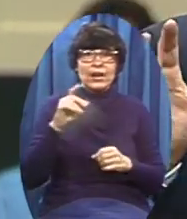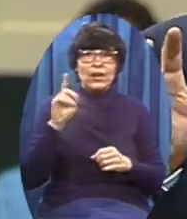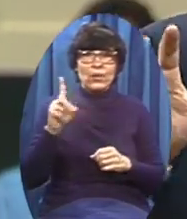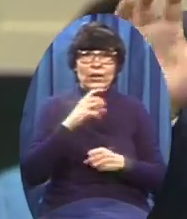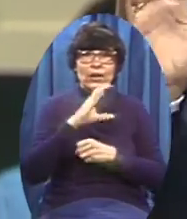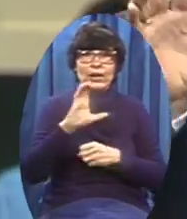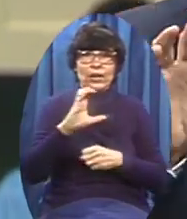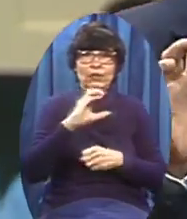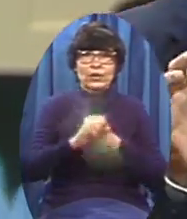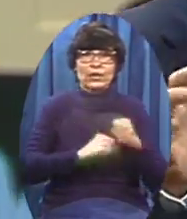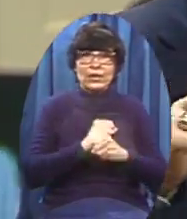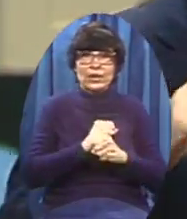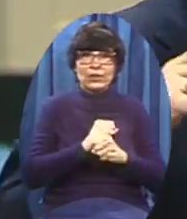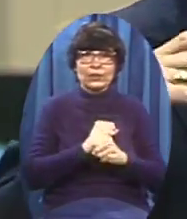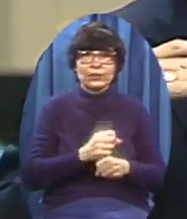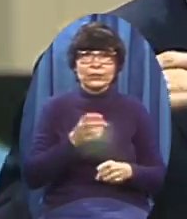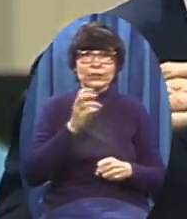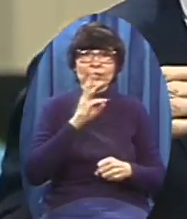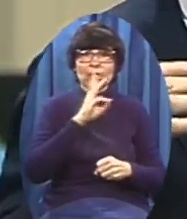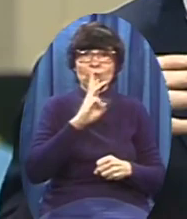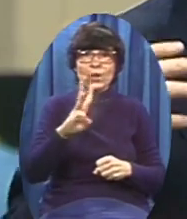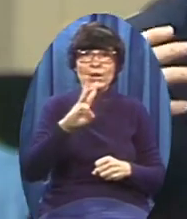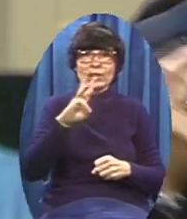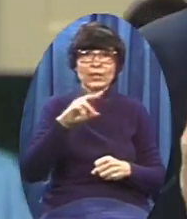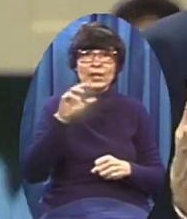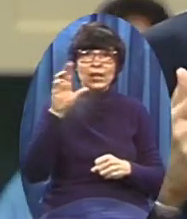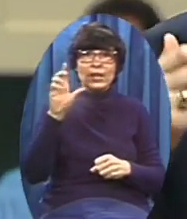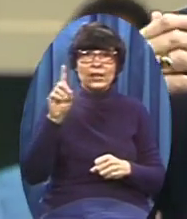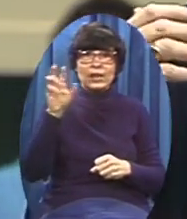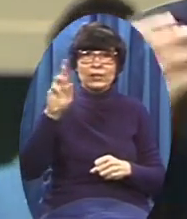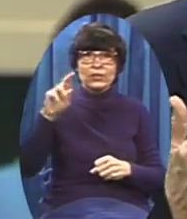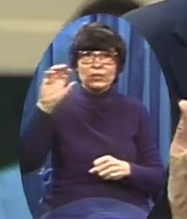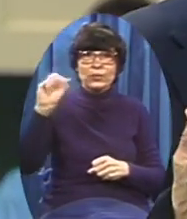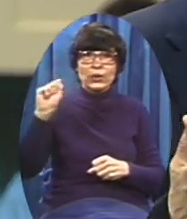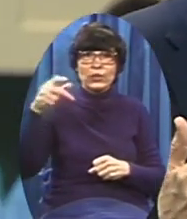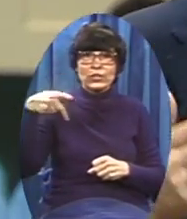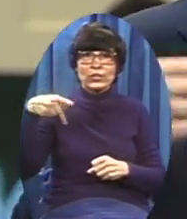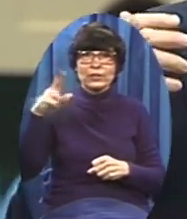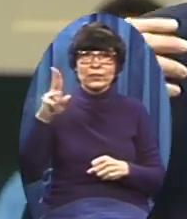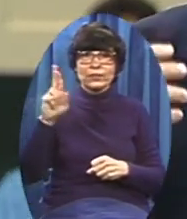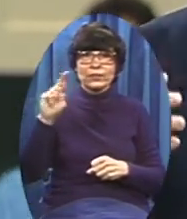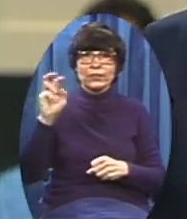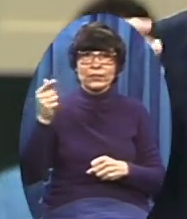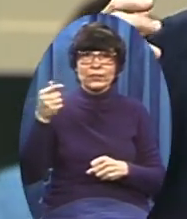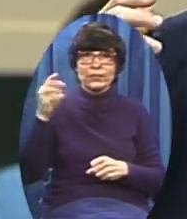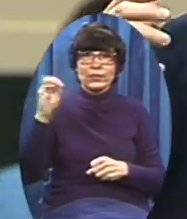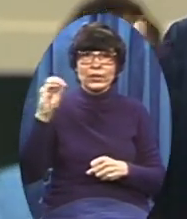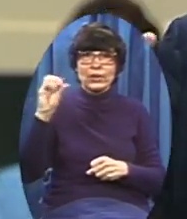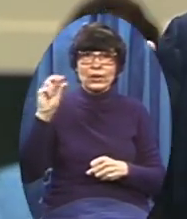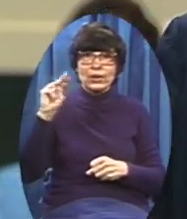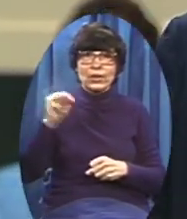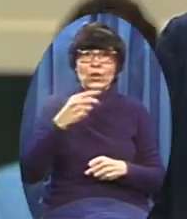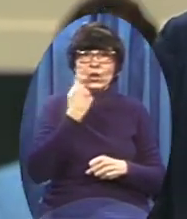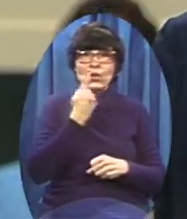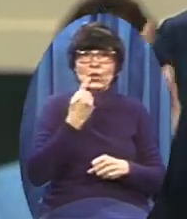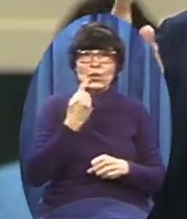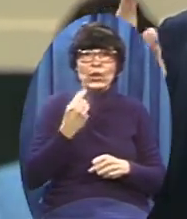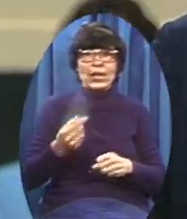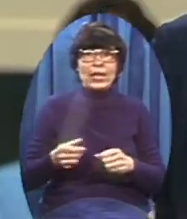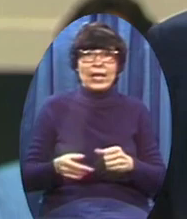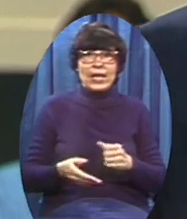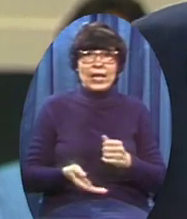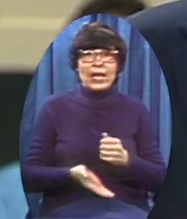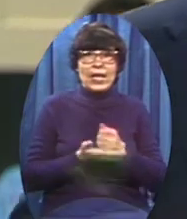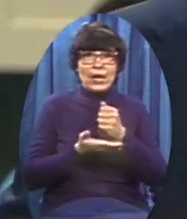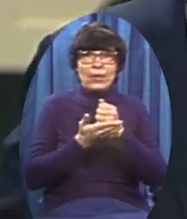who impacted on preachers in helping them in their content, in preparation of messages, in delivery of the Word of God. Charles